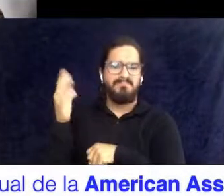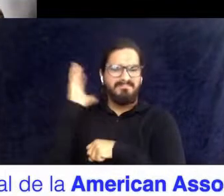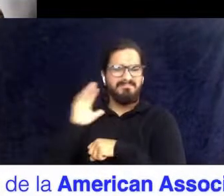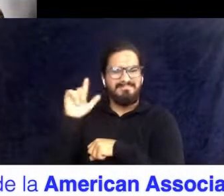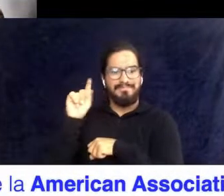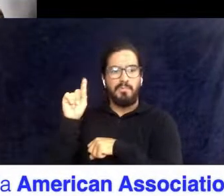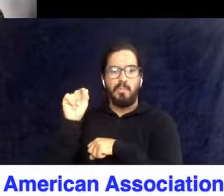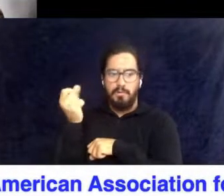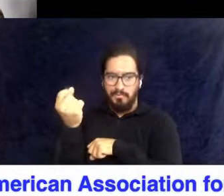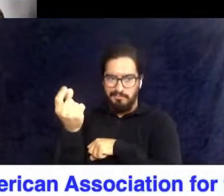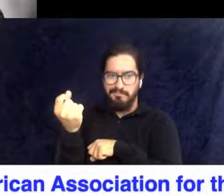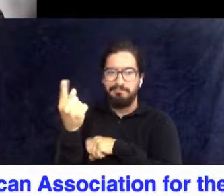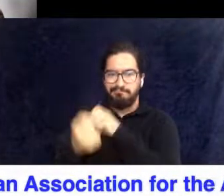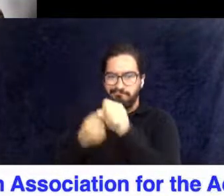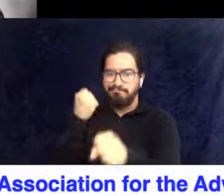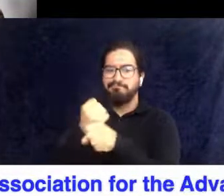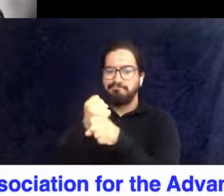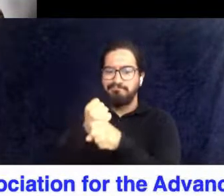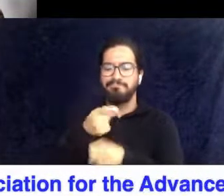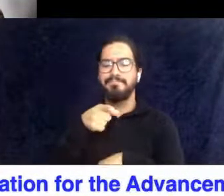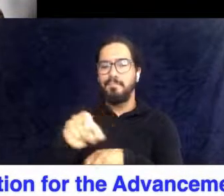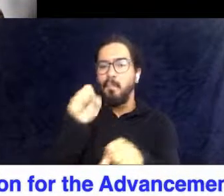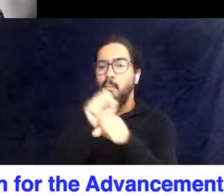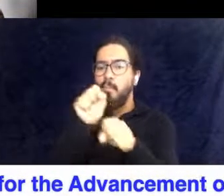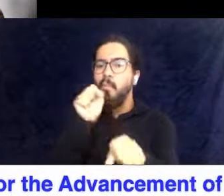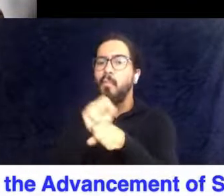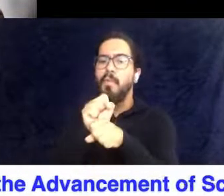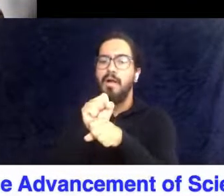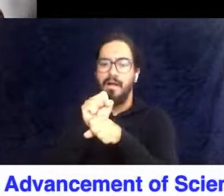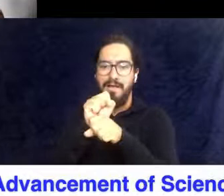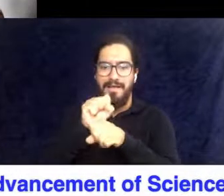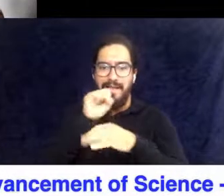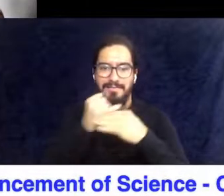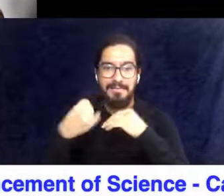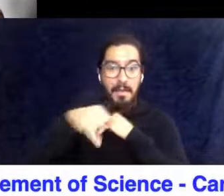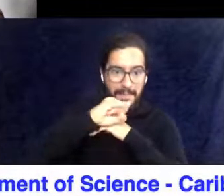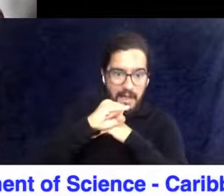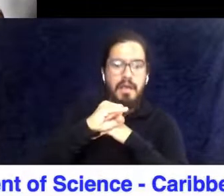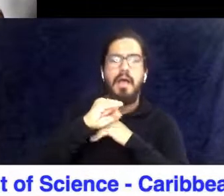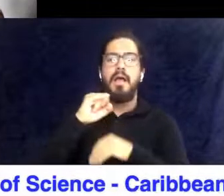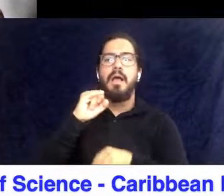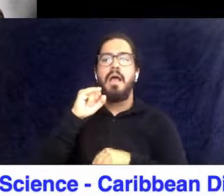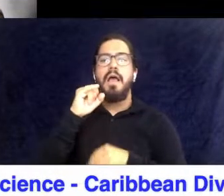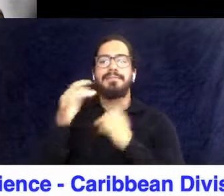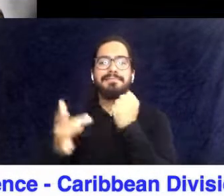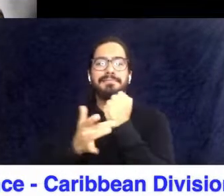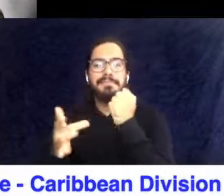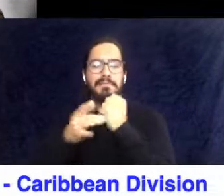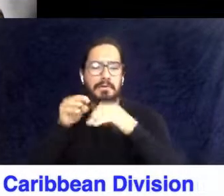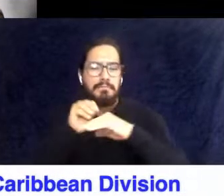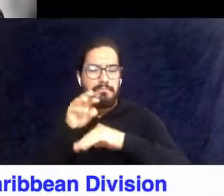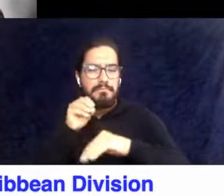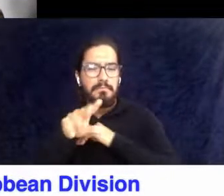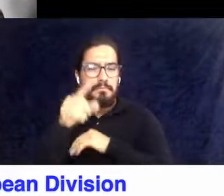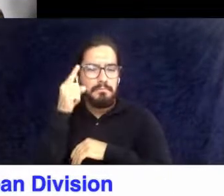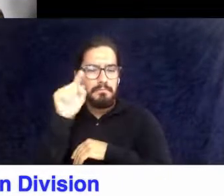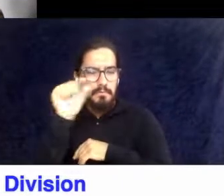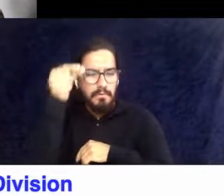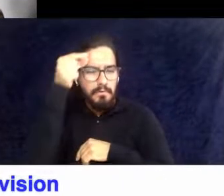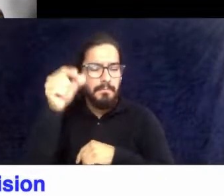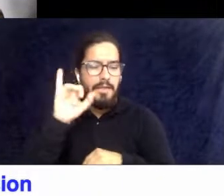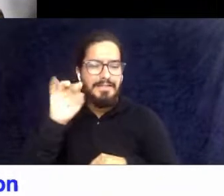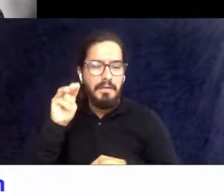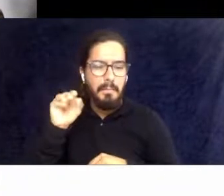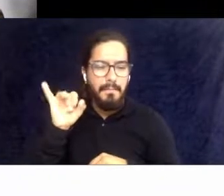chief officer of Jamaica and technical advisor to the government of Jamaica on all medical and